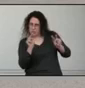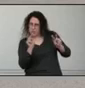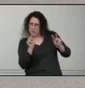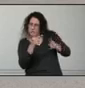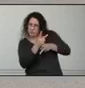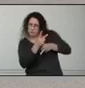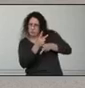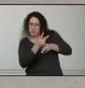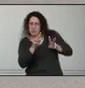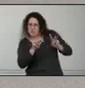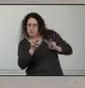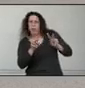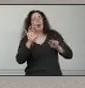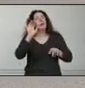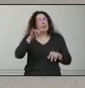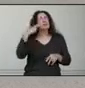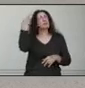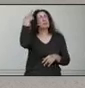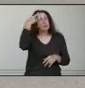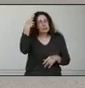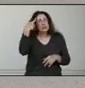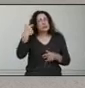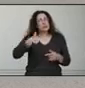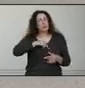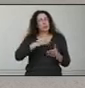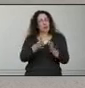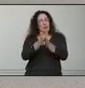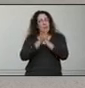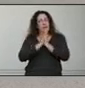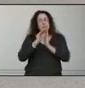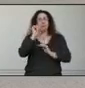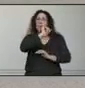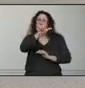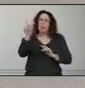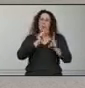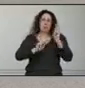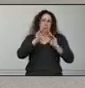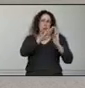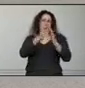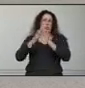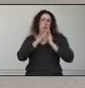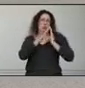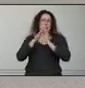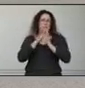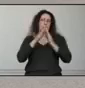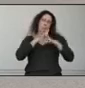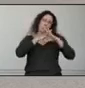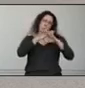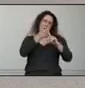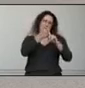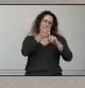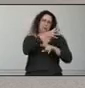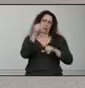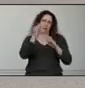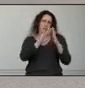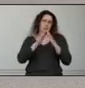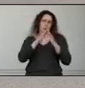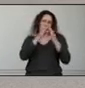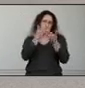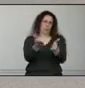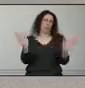main reasons we're asking everyone to take all the safety measures to prevent the spread of COVID. Yeah, I just wanted